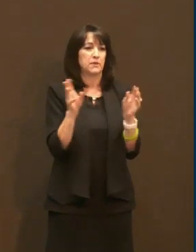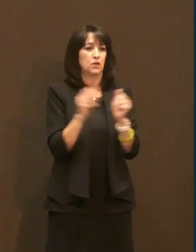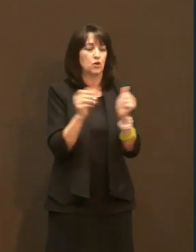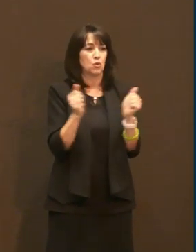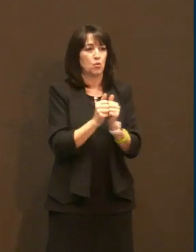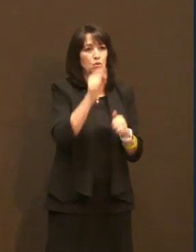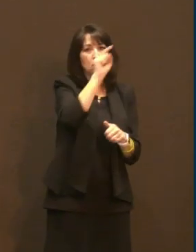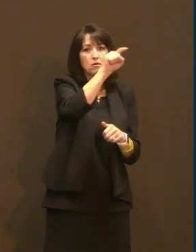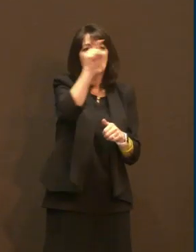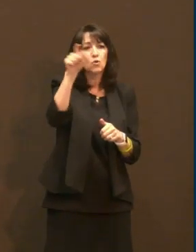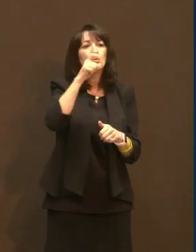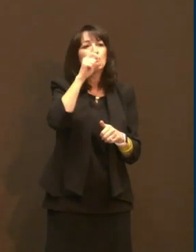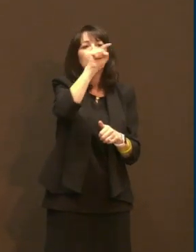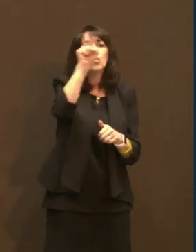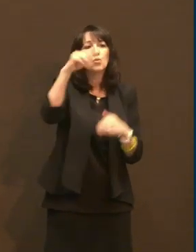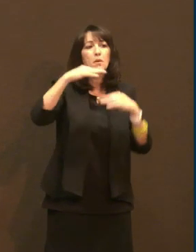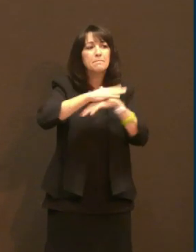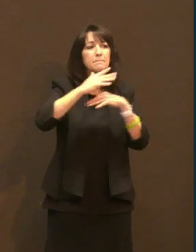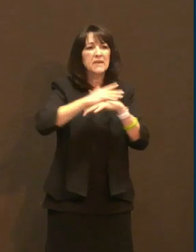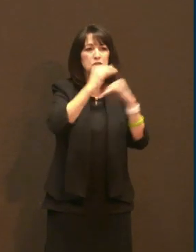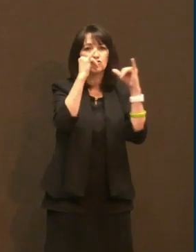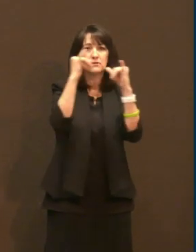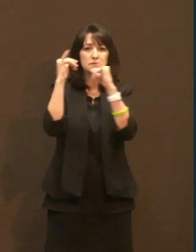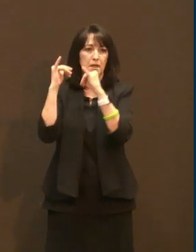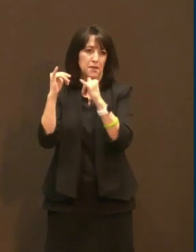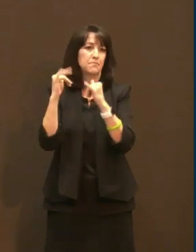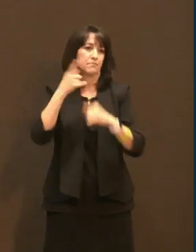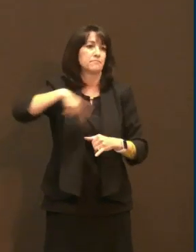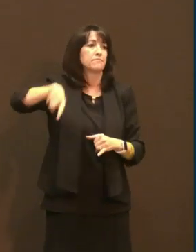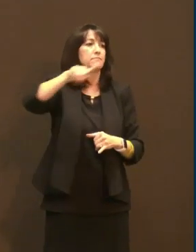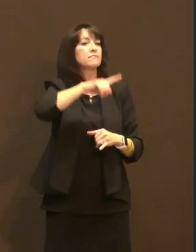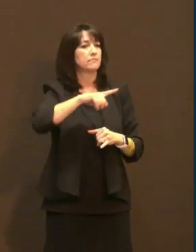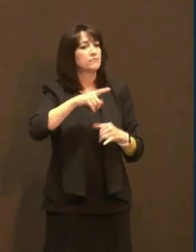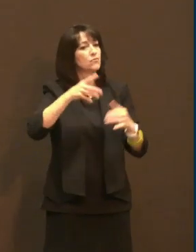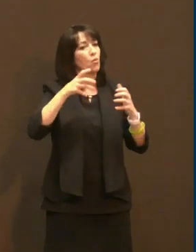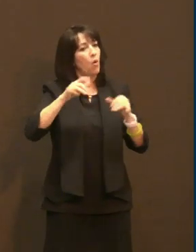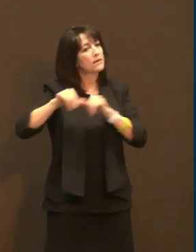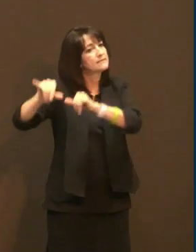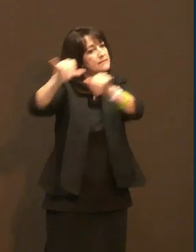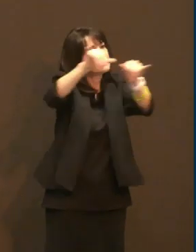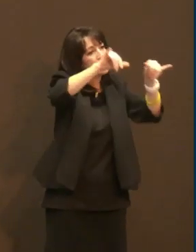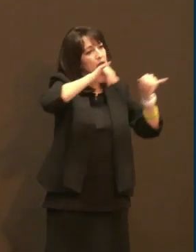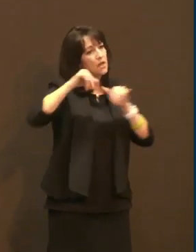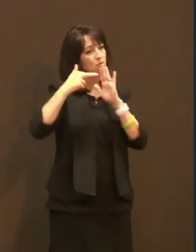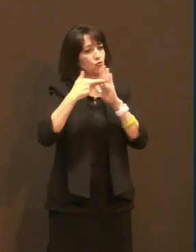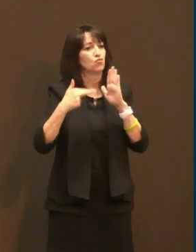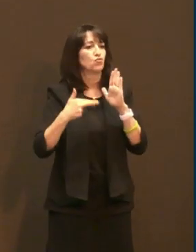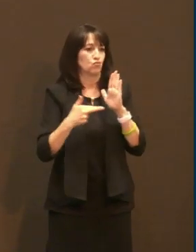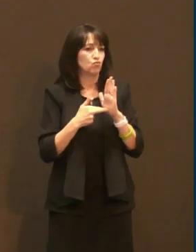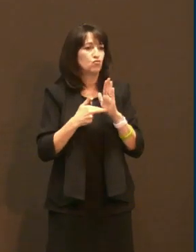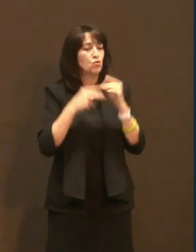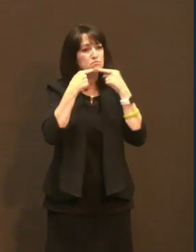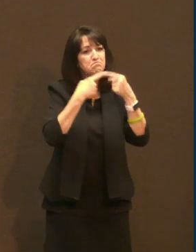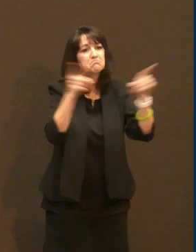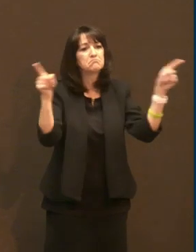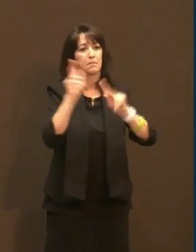some differentiation among towns, and then decide how to move forward. Thanks, Esteban.